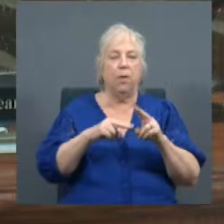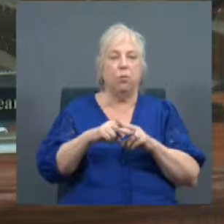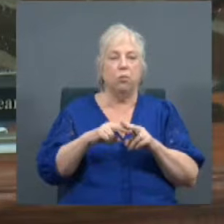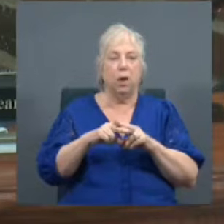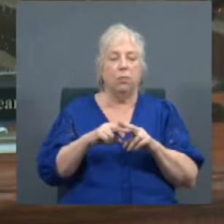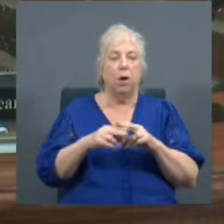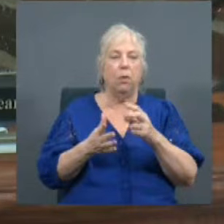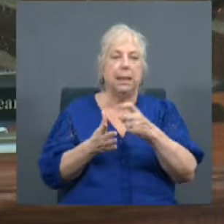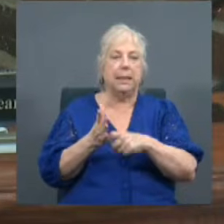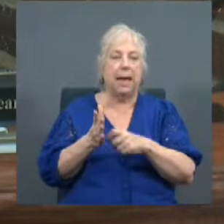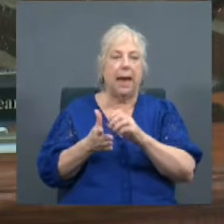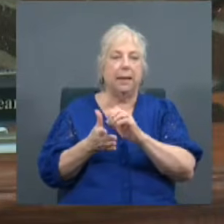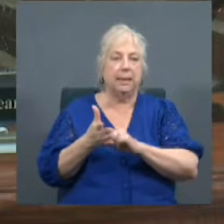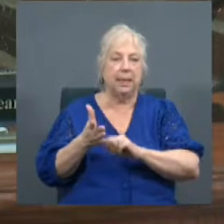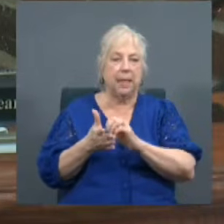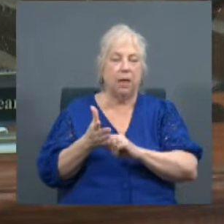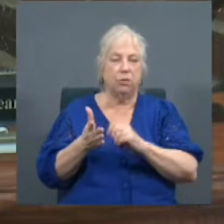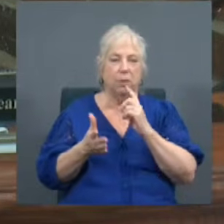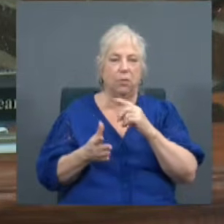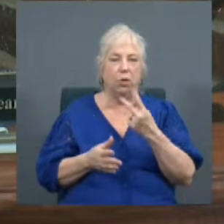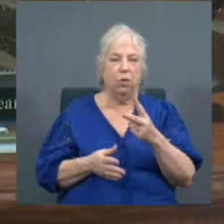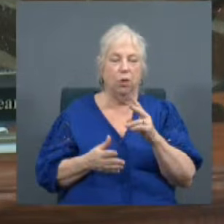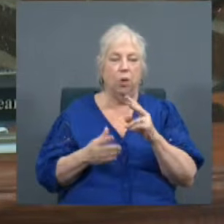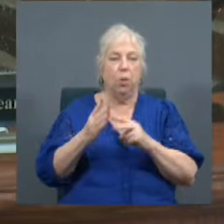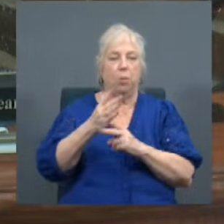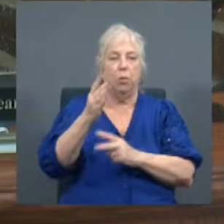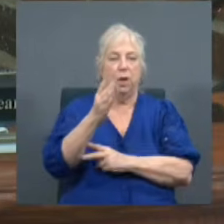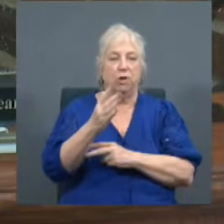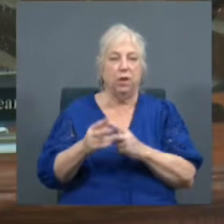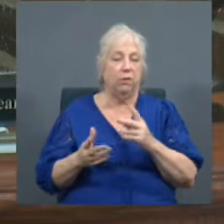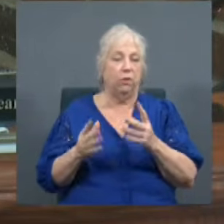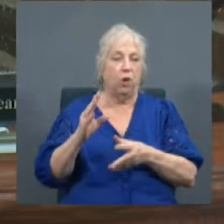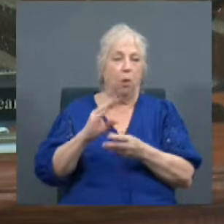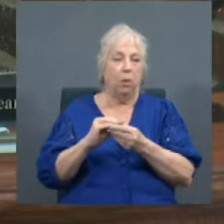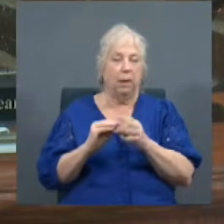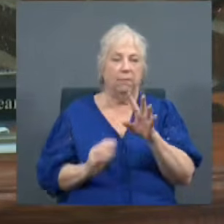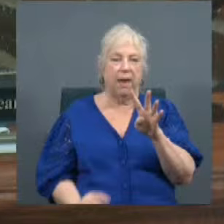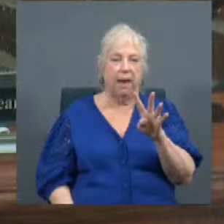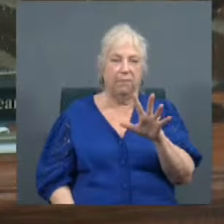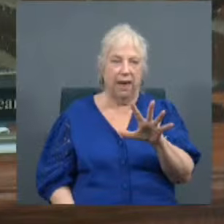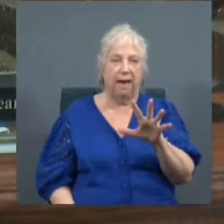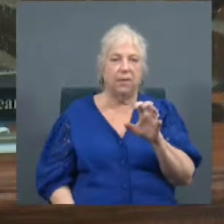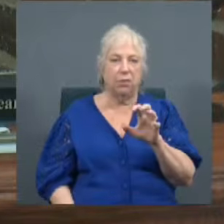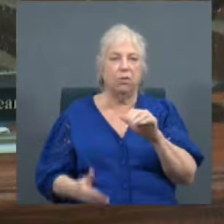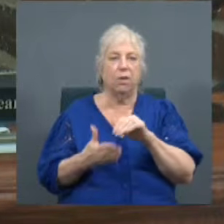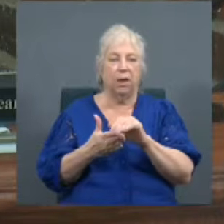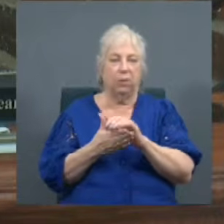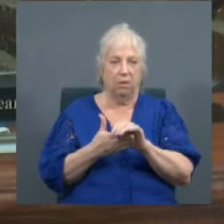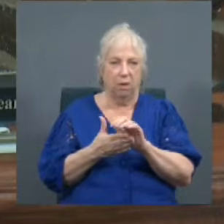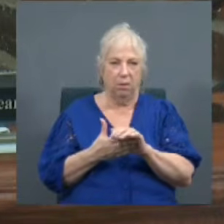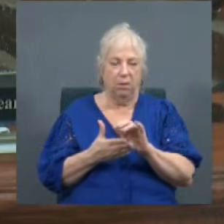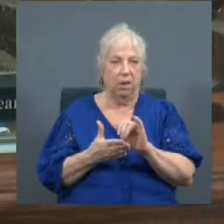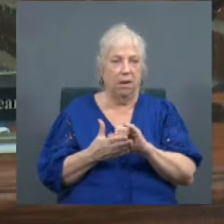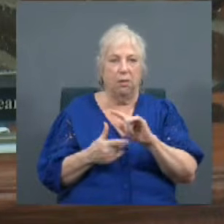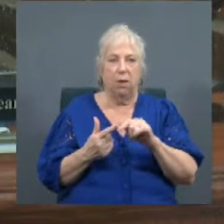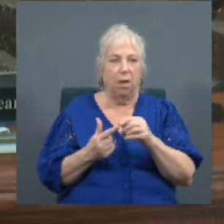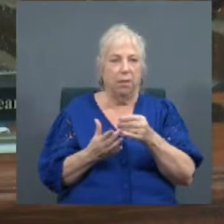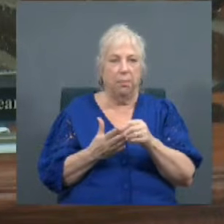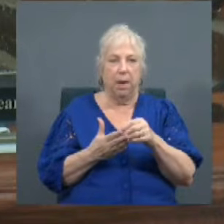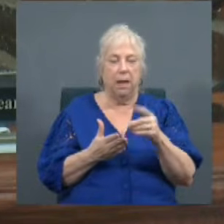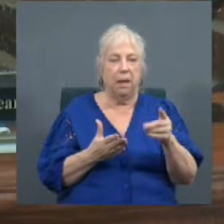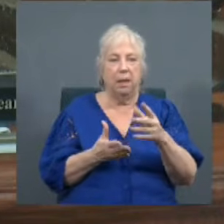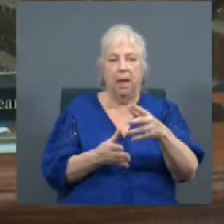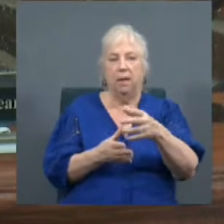tax deduction for two bridges of $500,000. And that was all the money that they took for a